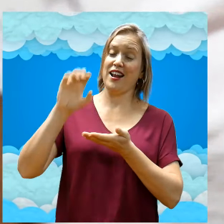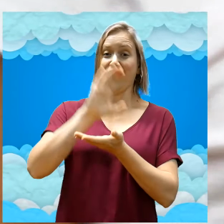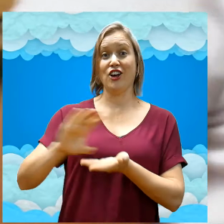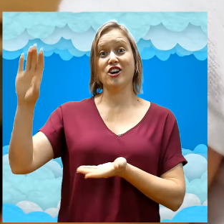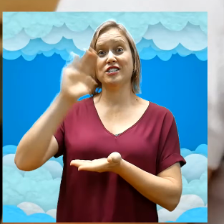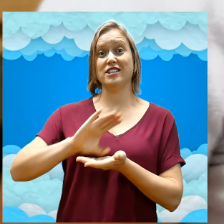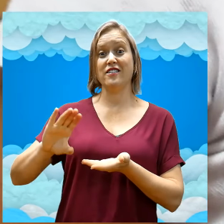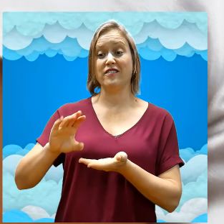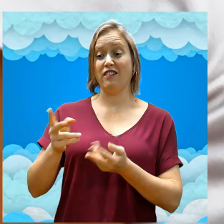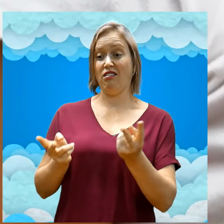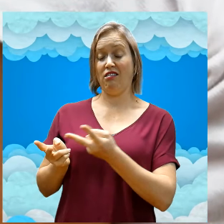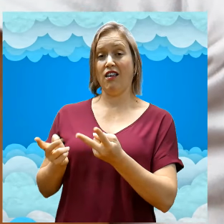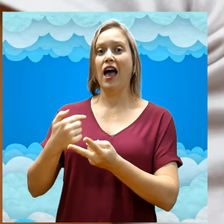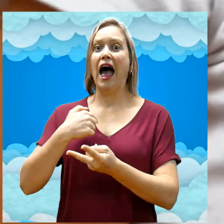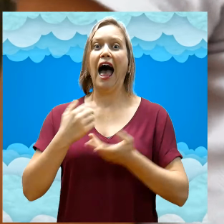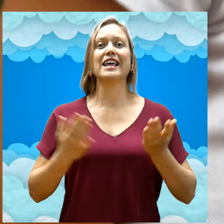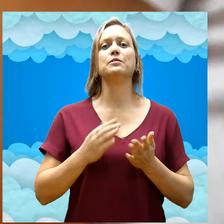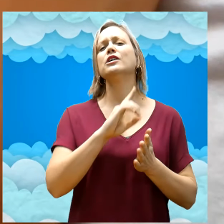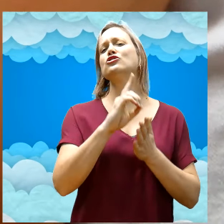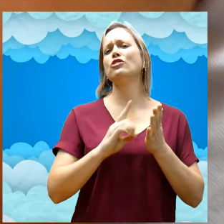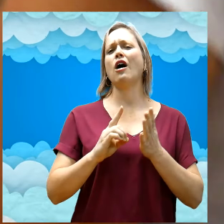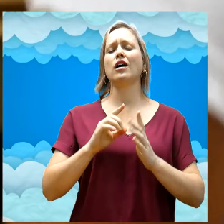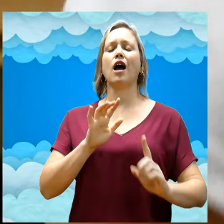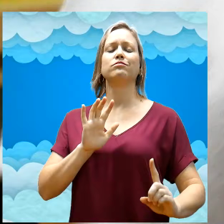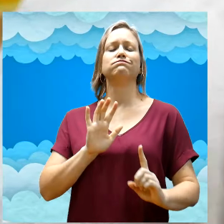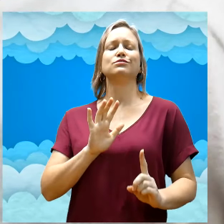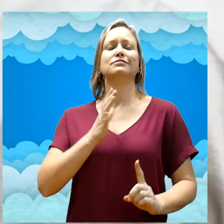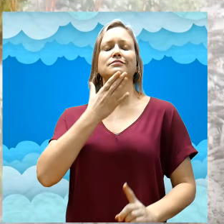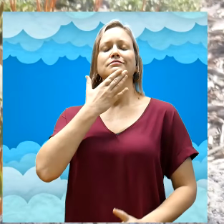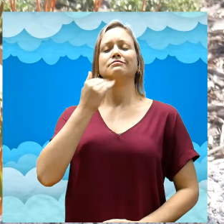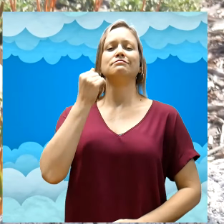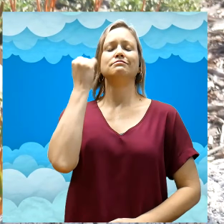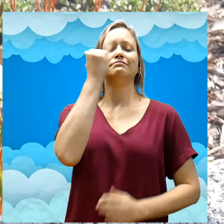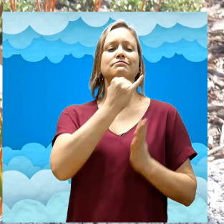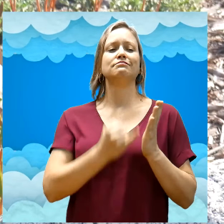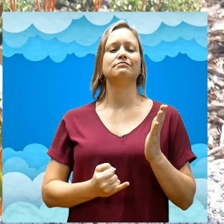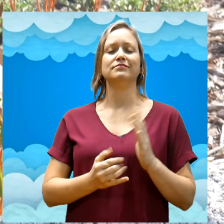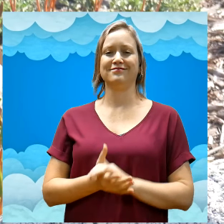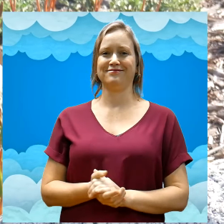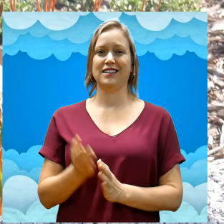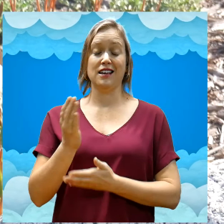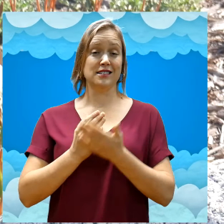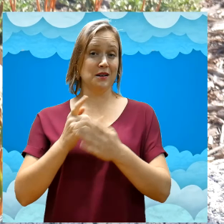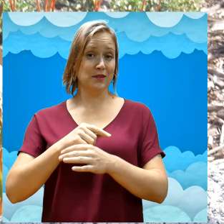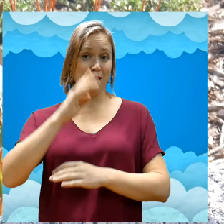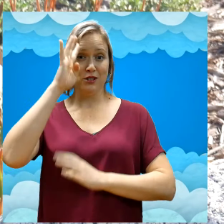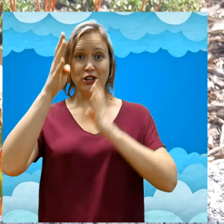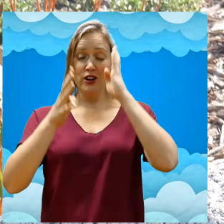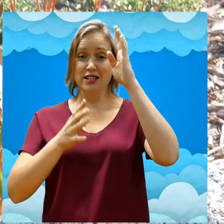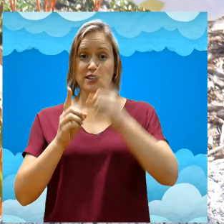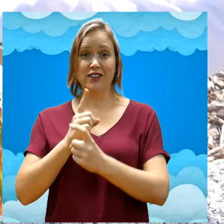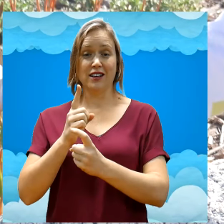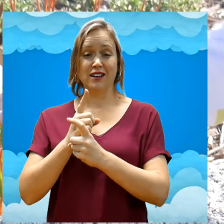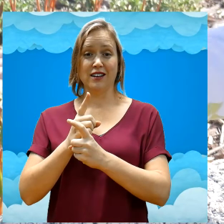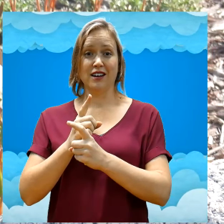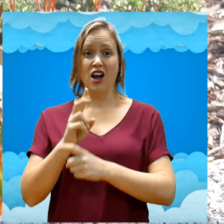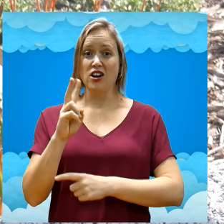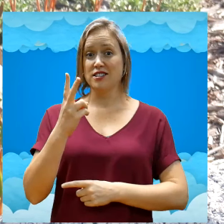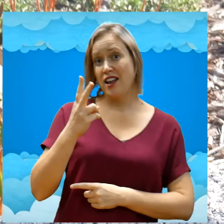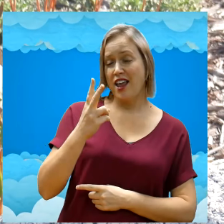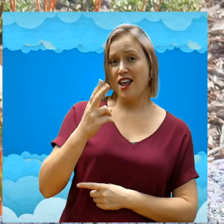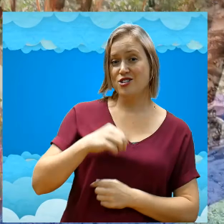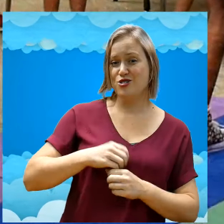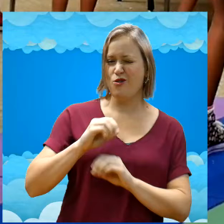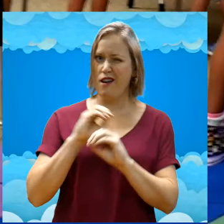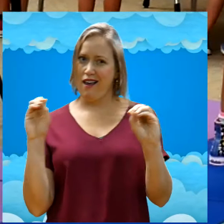write in cursive. I'm over here drawing a masterpiece. Sometimes the creativity and accuracy of the projects are second